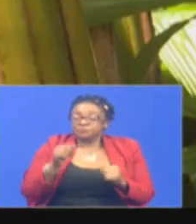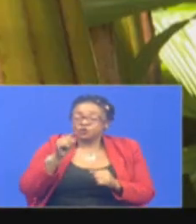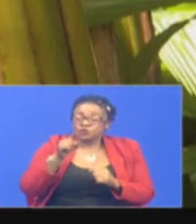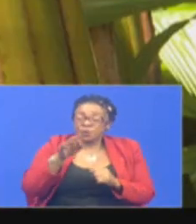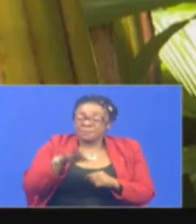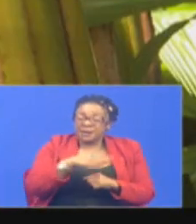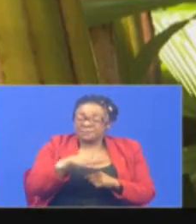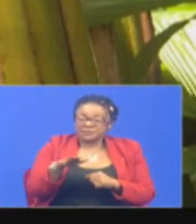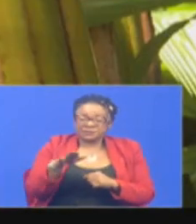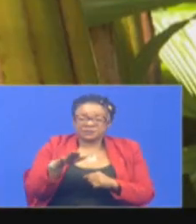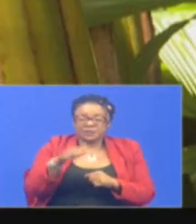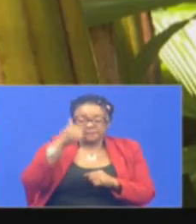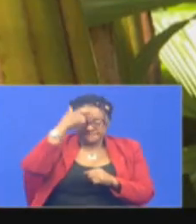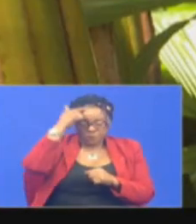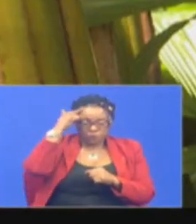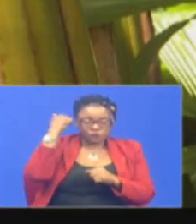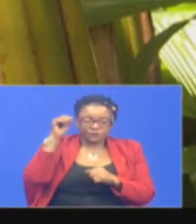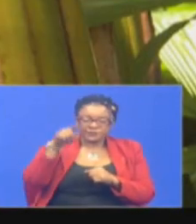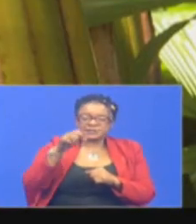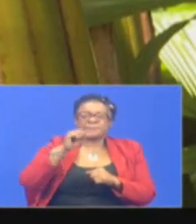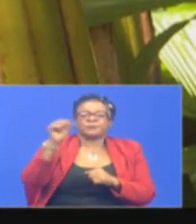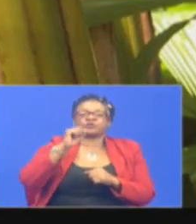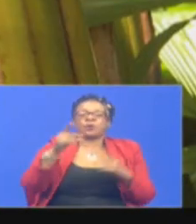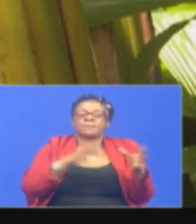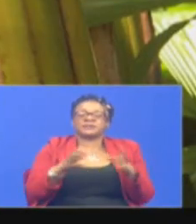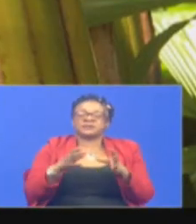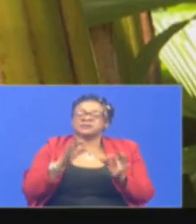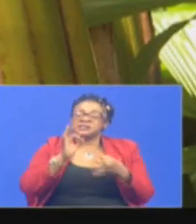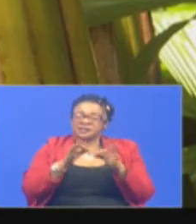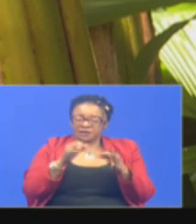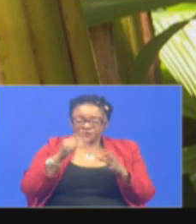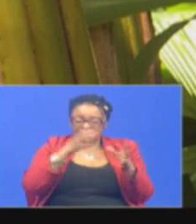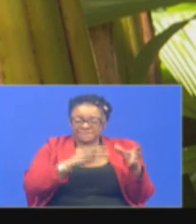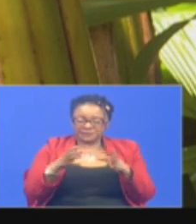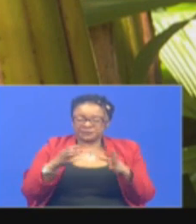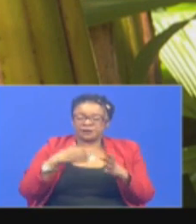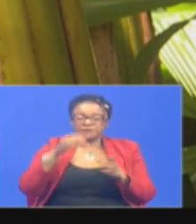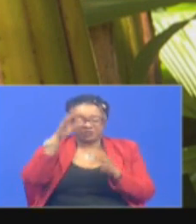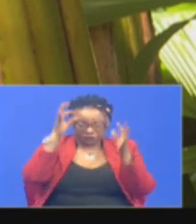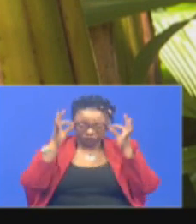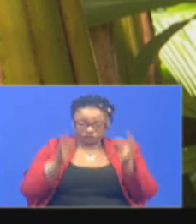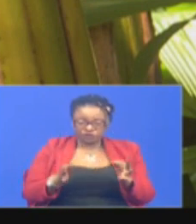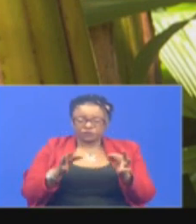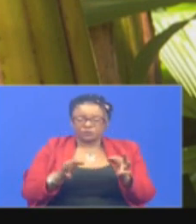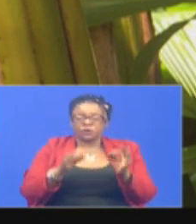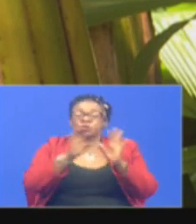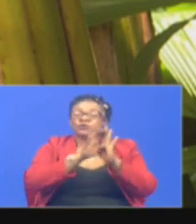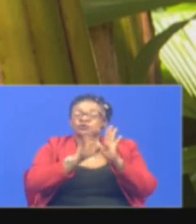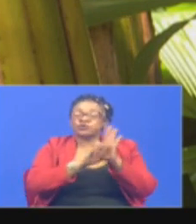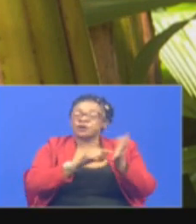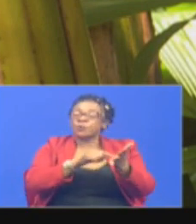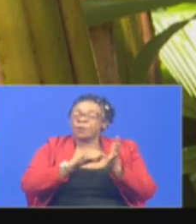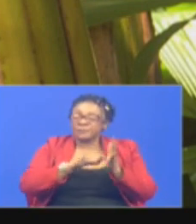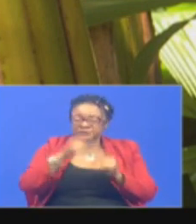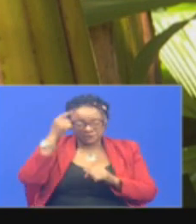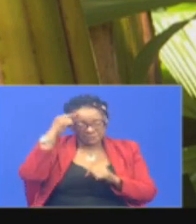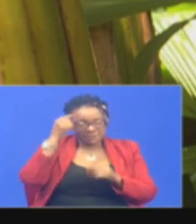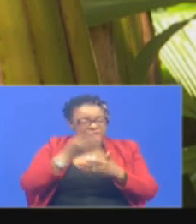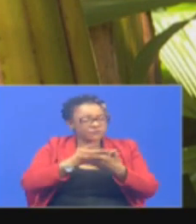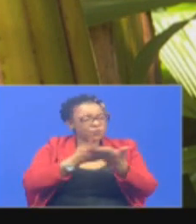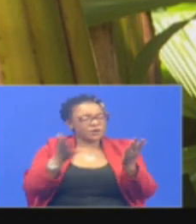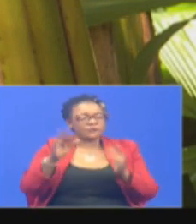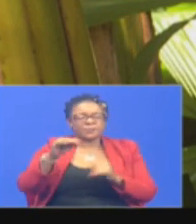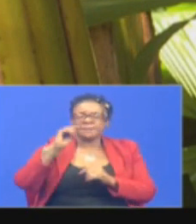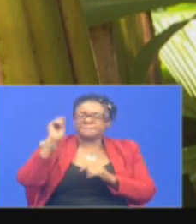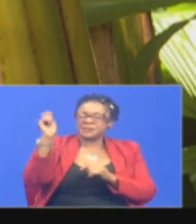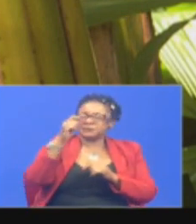by virtue of this political party. So if a party has a decision and it is it's a constitutional requirement, remember everybody from the president to the